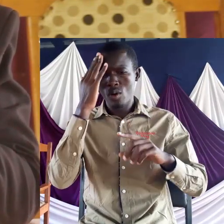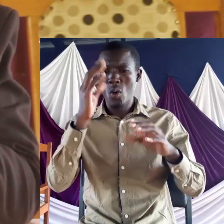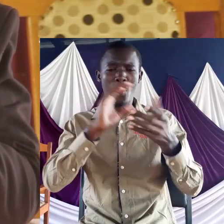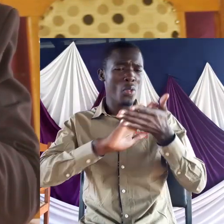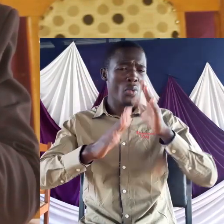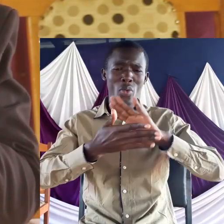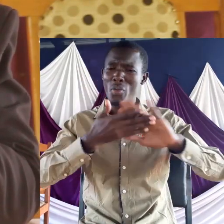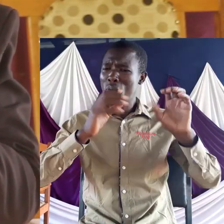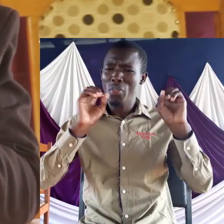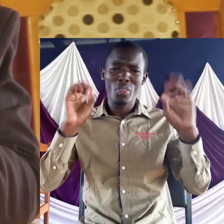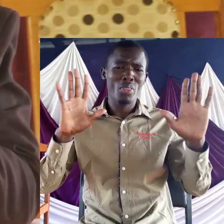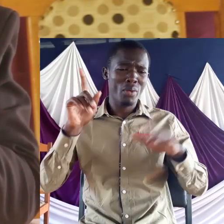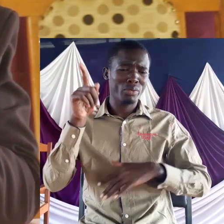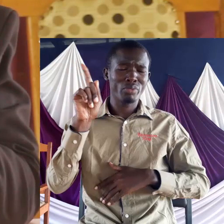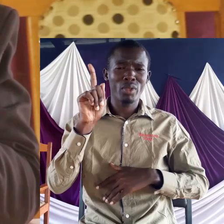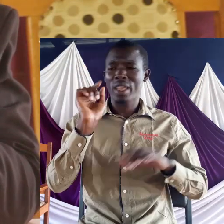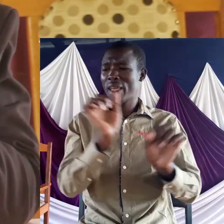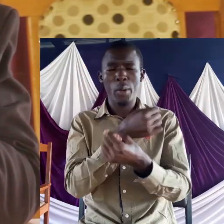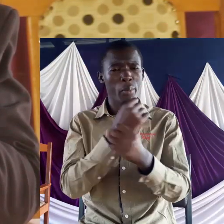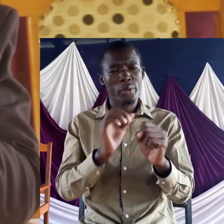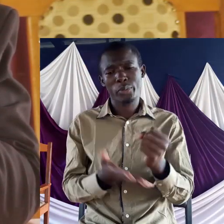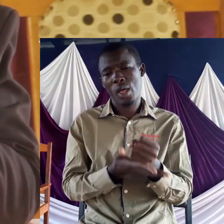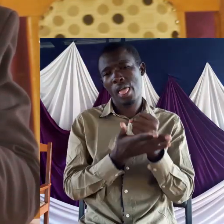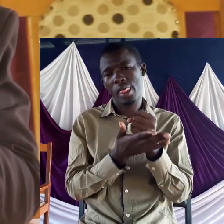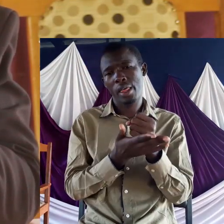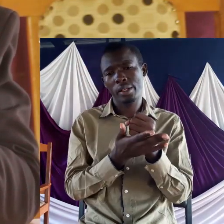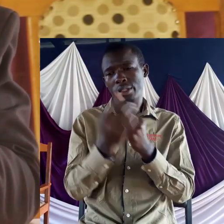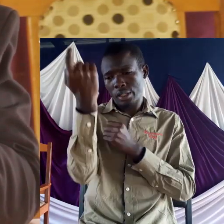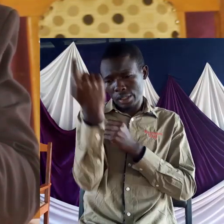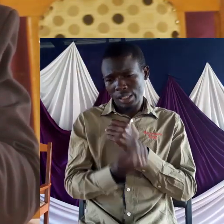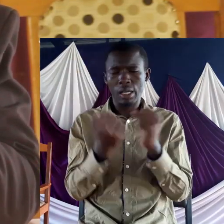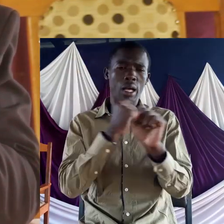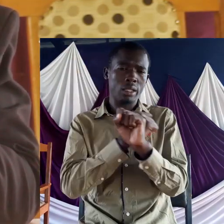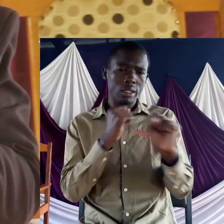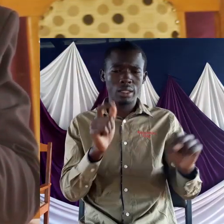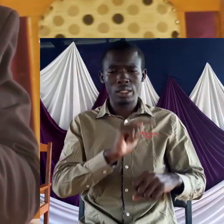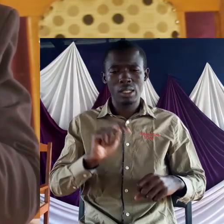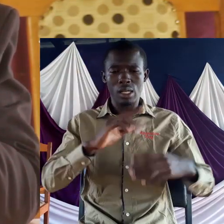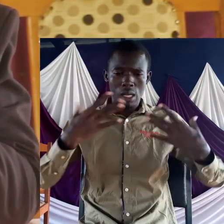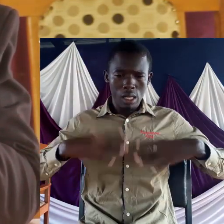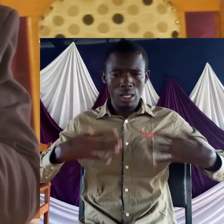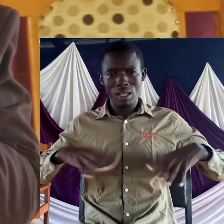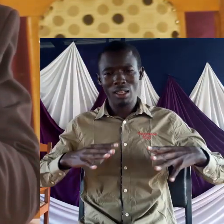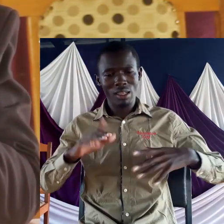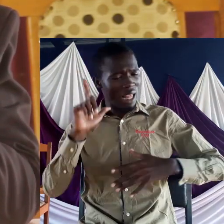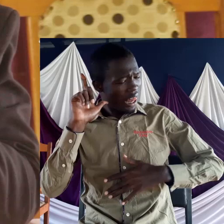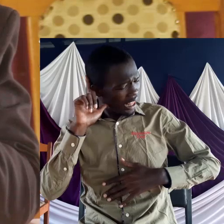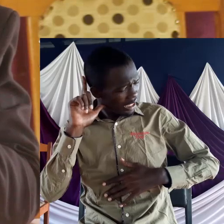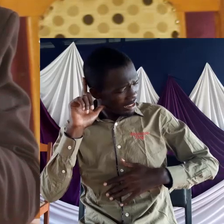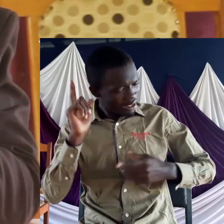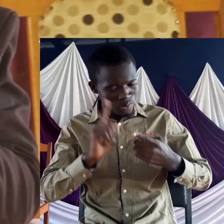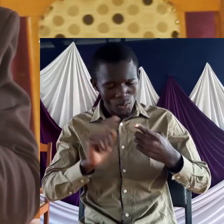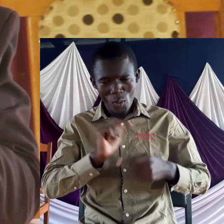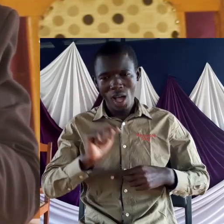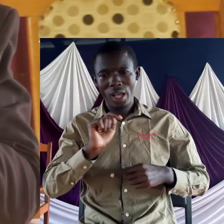you, we will not get a solution. Come to our rescue as a people. Listen to us as